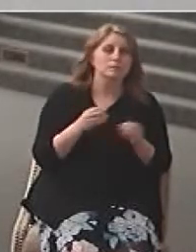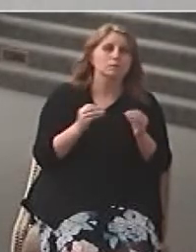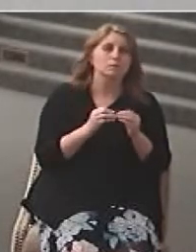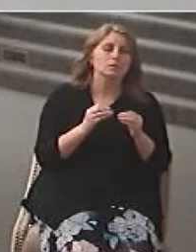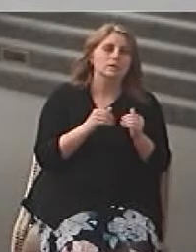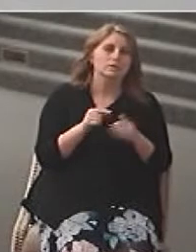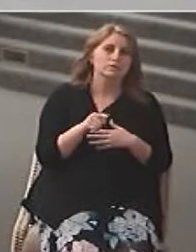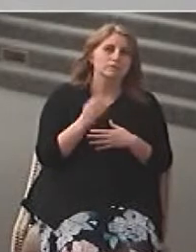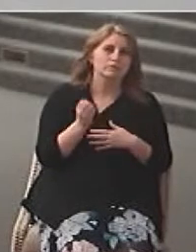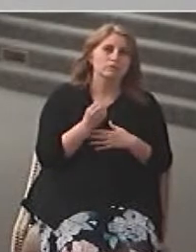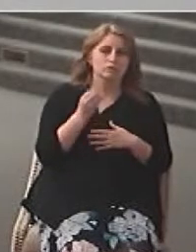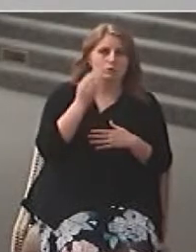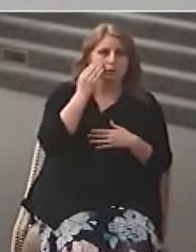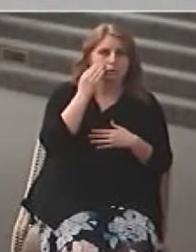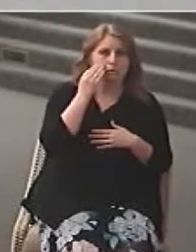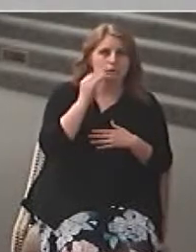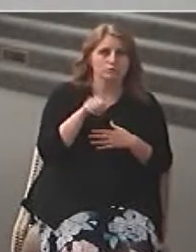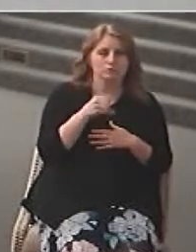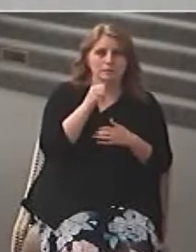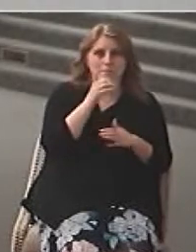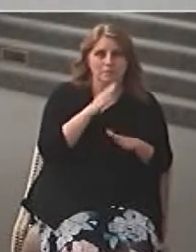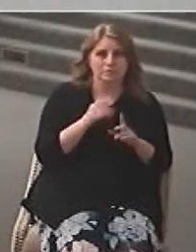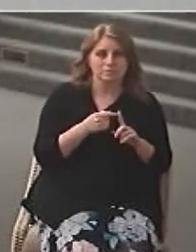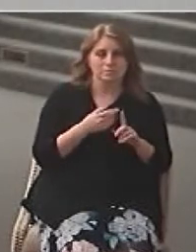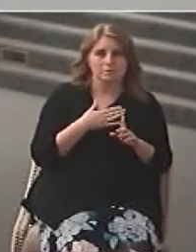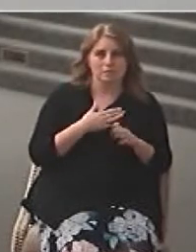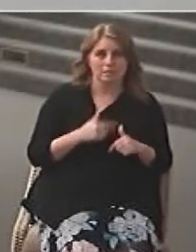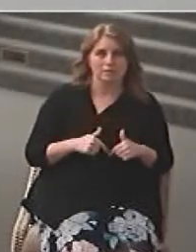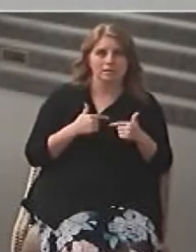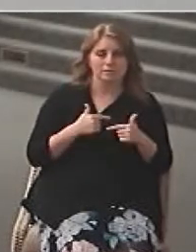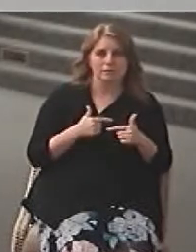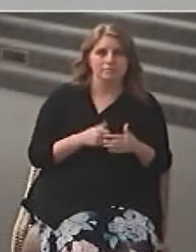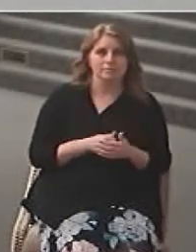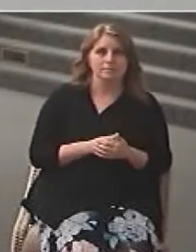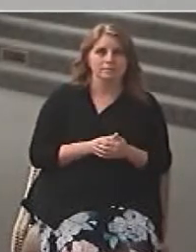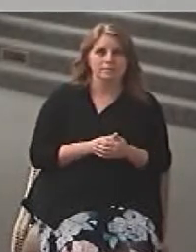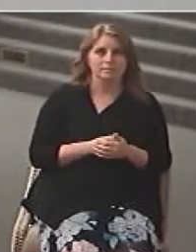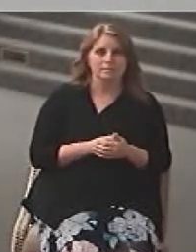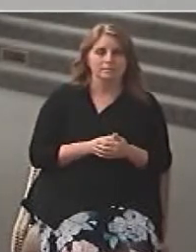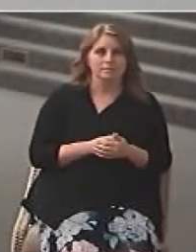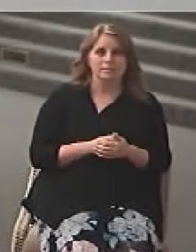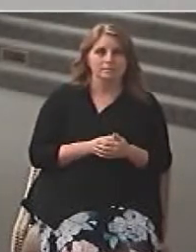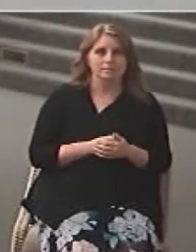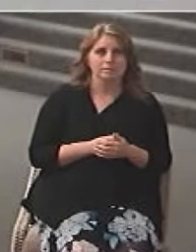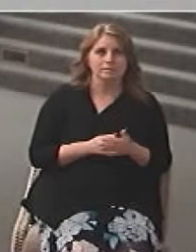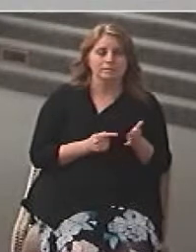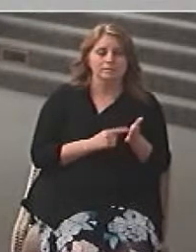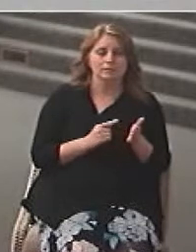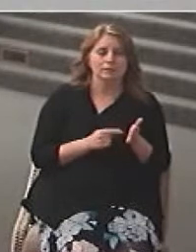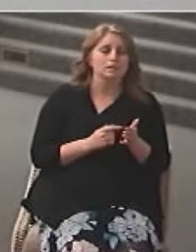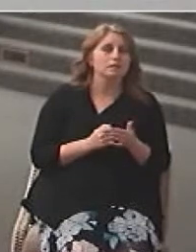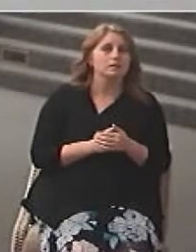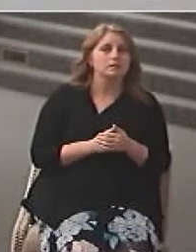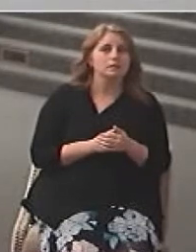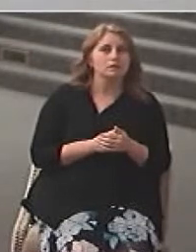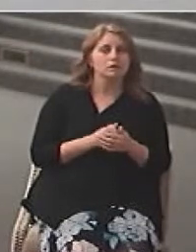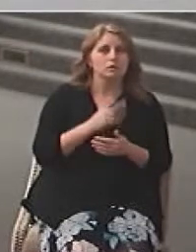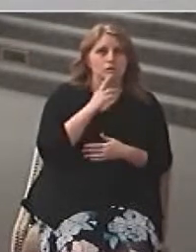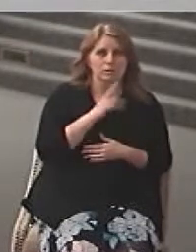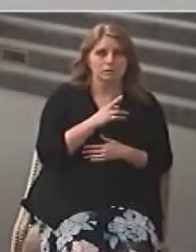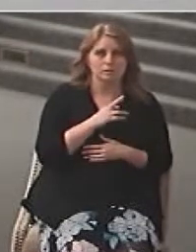know. Just the blessing you've been in my life when I just really didn't deserve